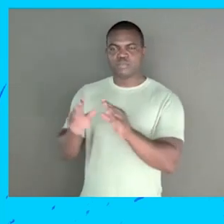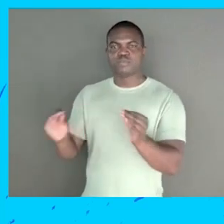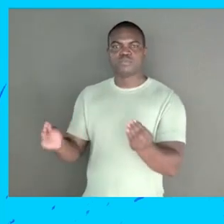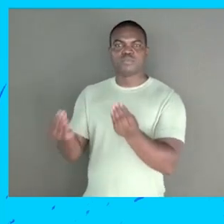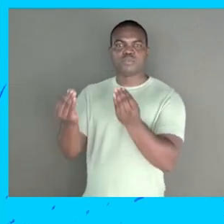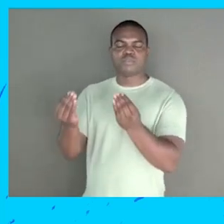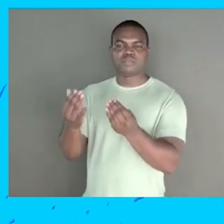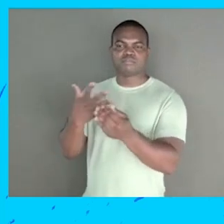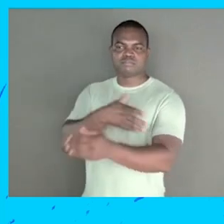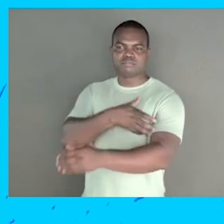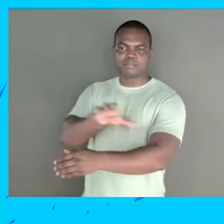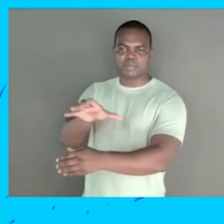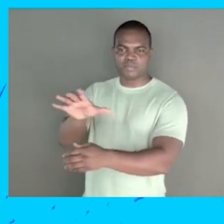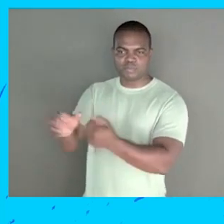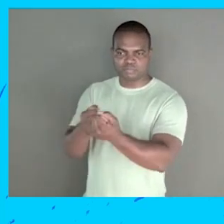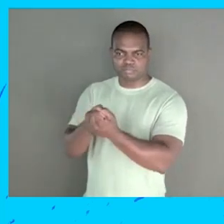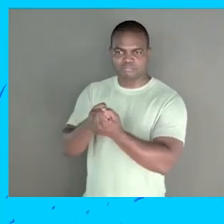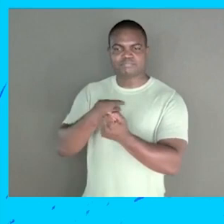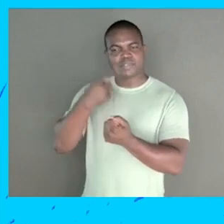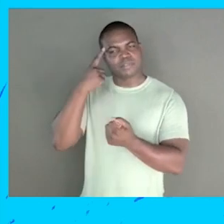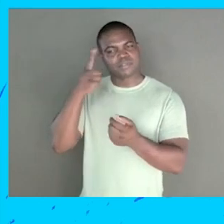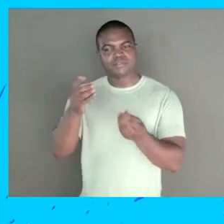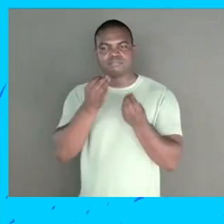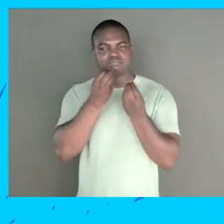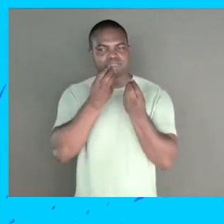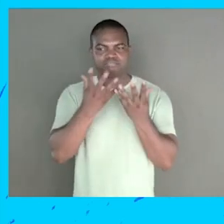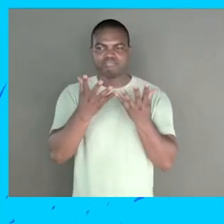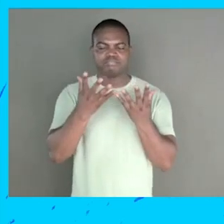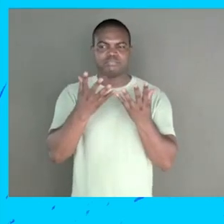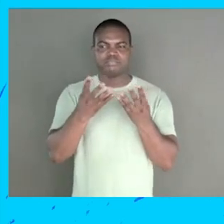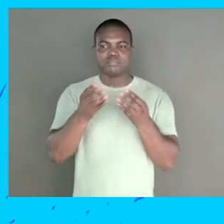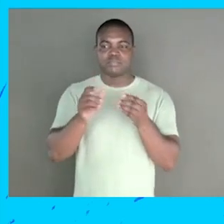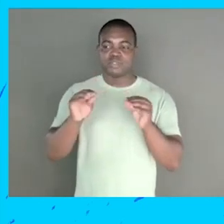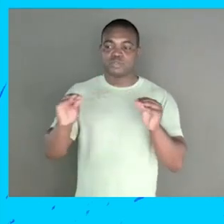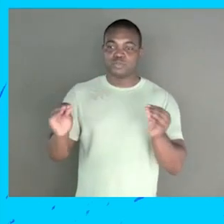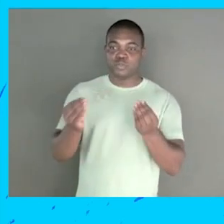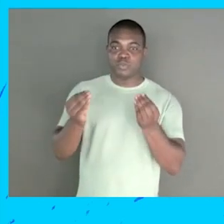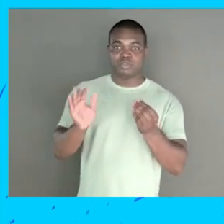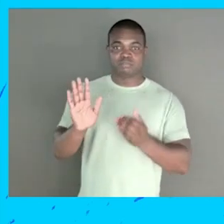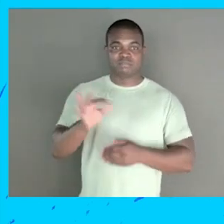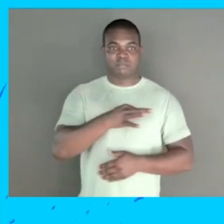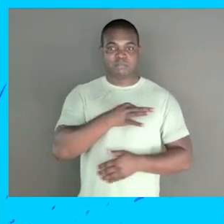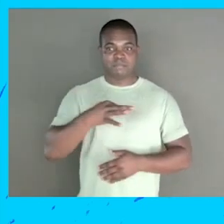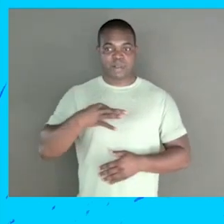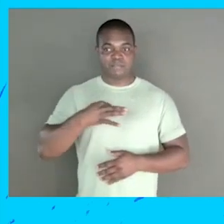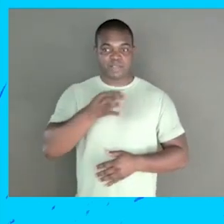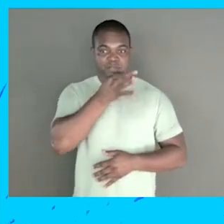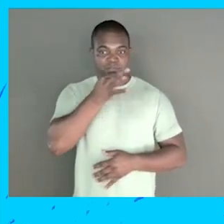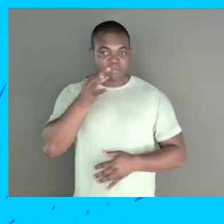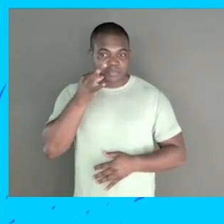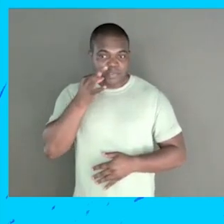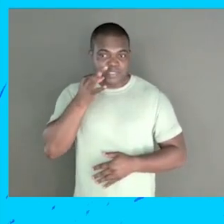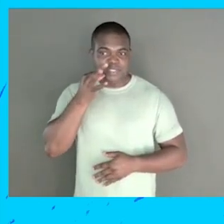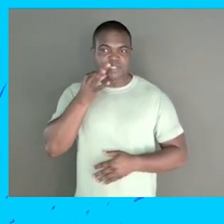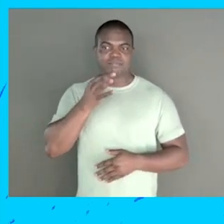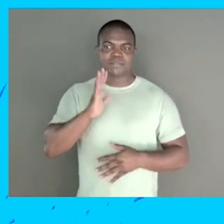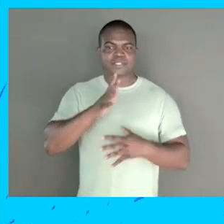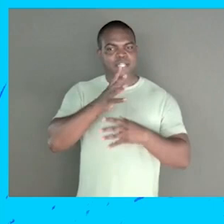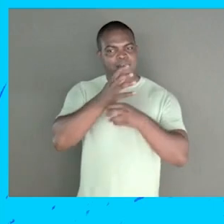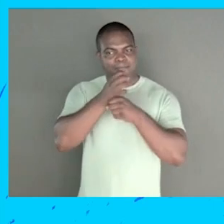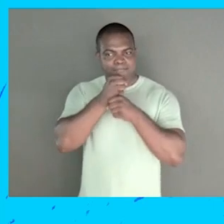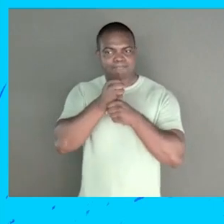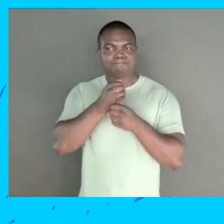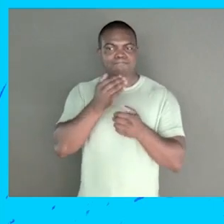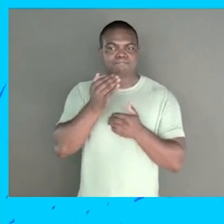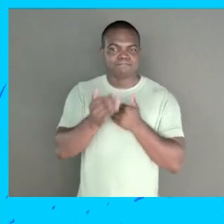that increases confidence. But we have a couple more sessions coming up. One is called A Better Way, Transforming the HIV